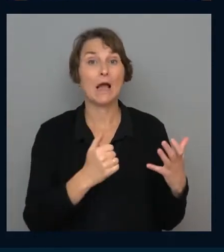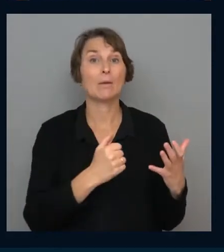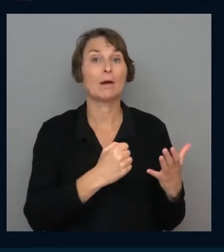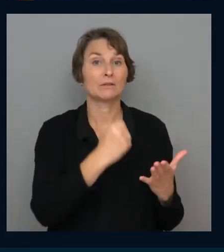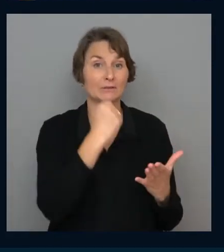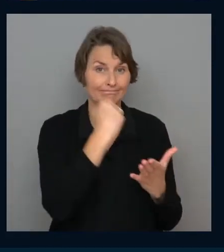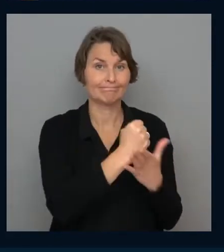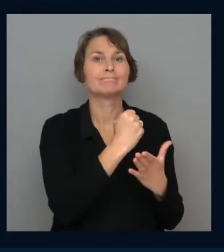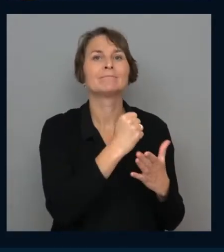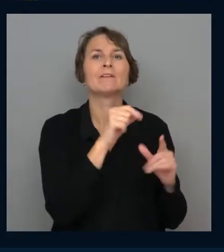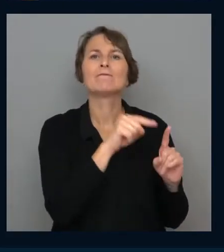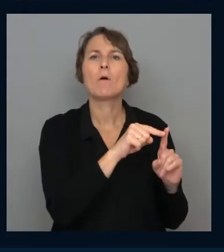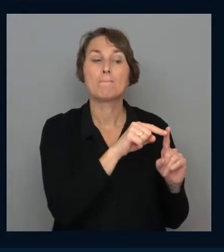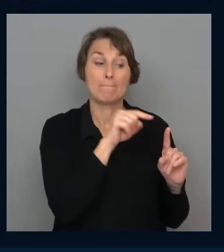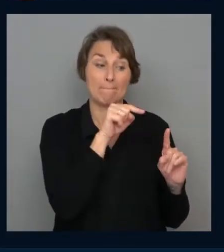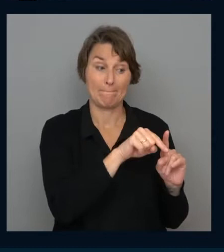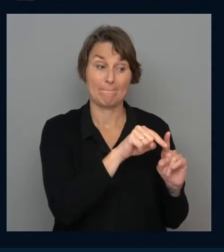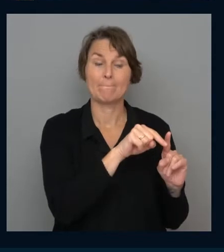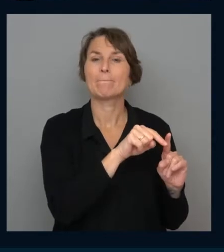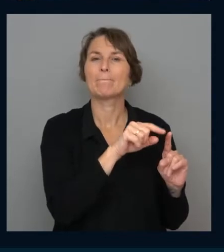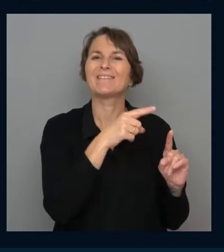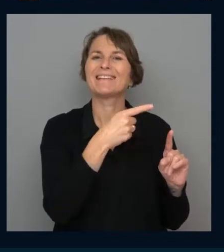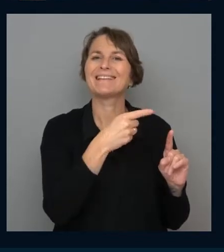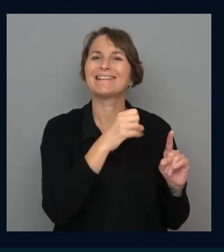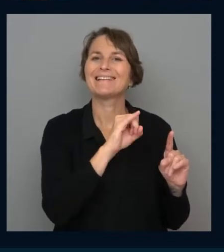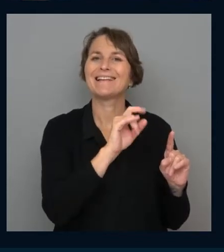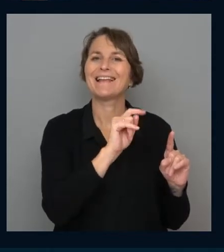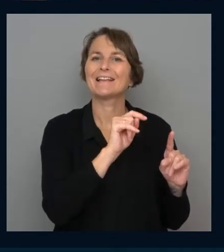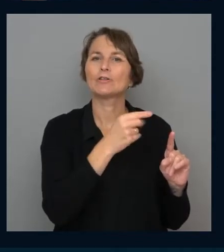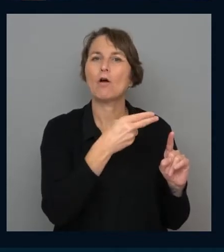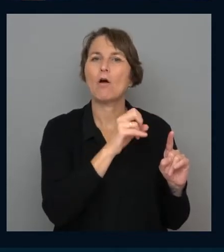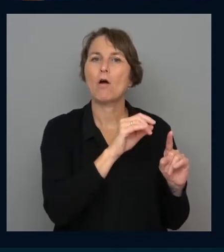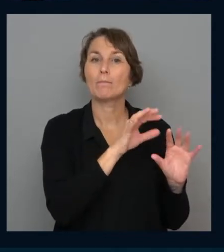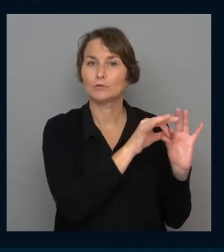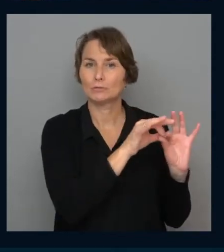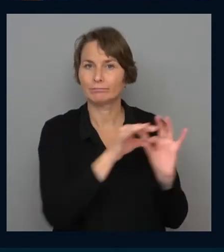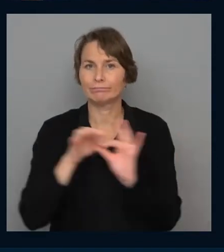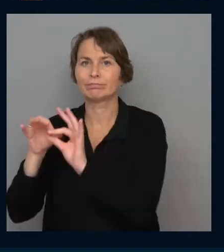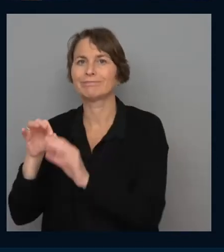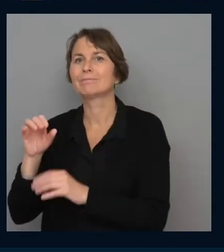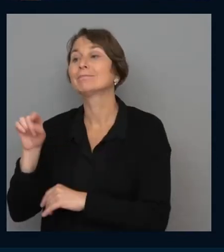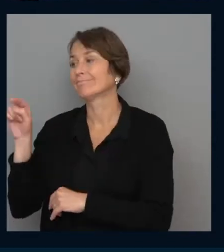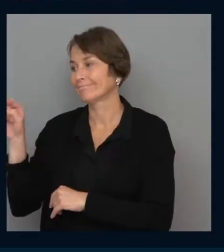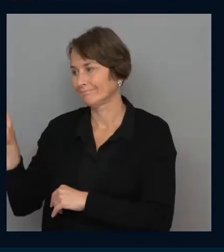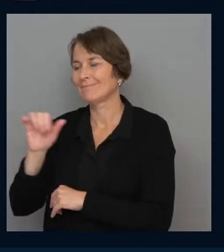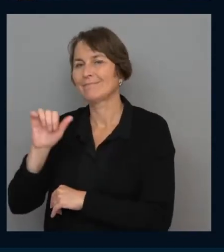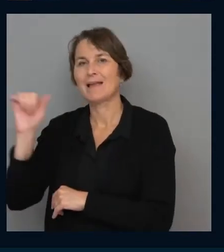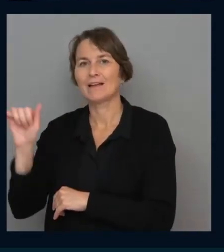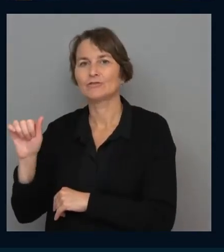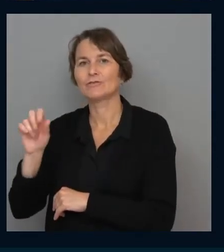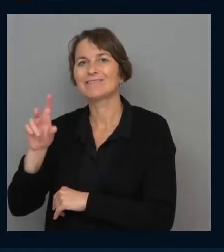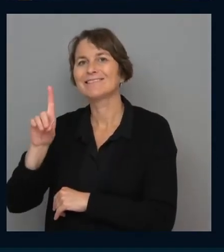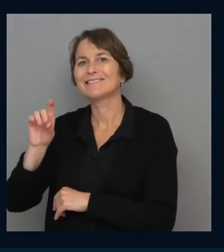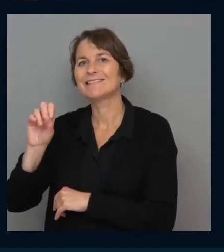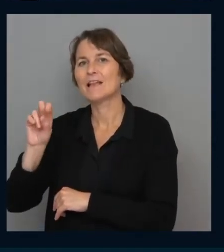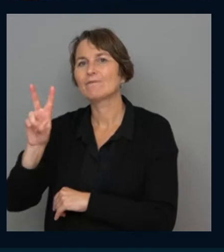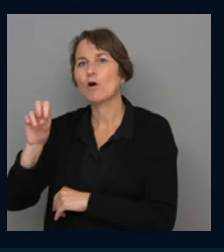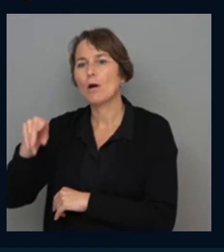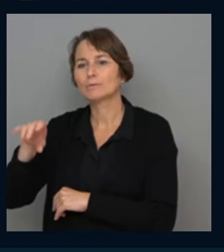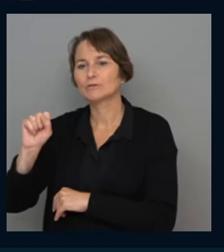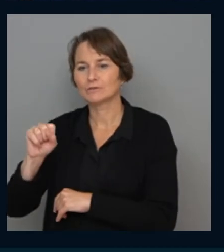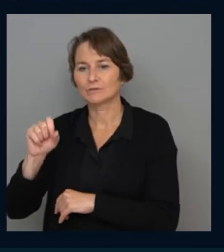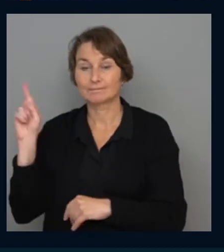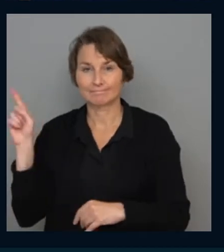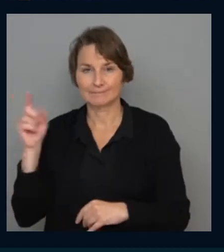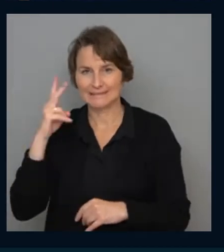to Azure DevOps now. Now, if I go down here and hit configure, I'll ask for my GitHub password, hit confirm, log in,